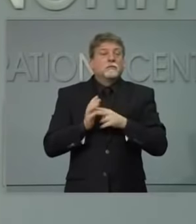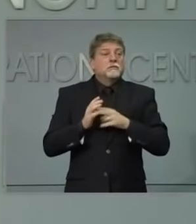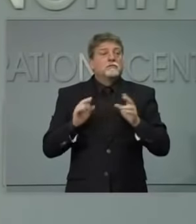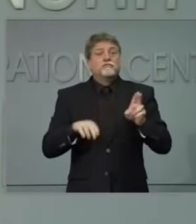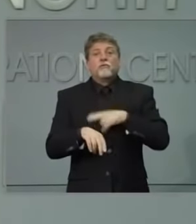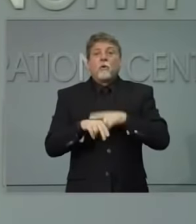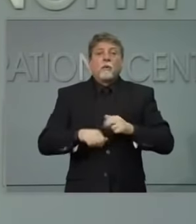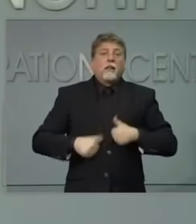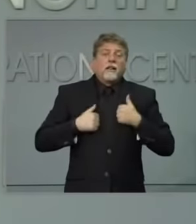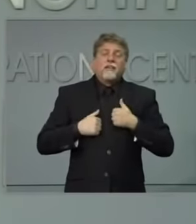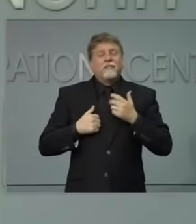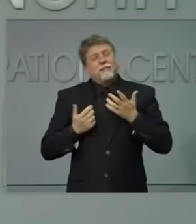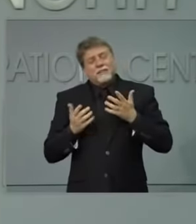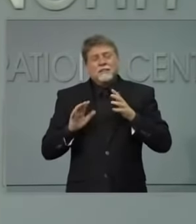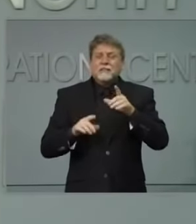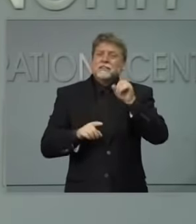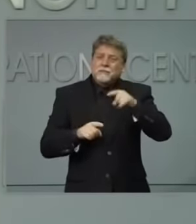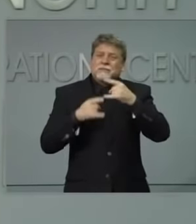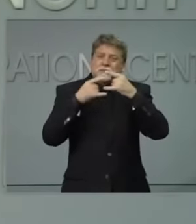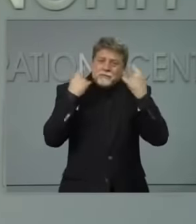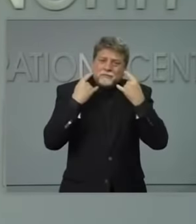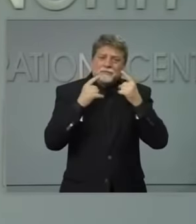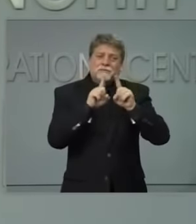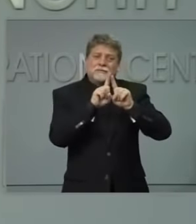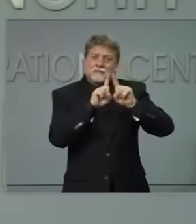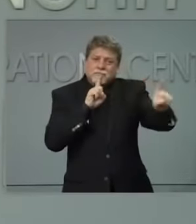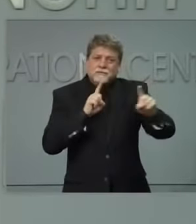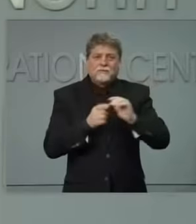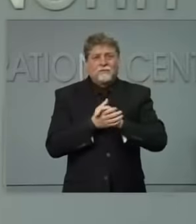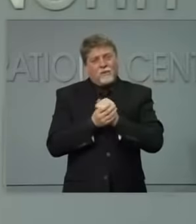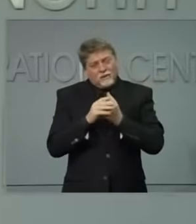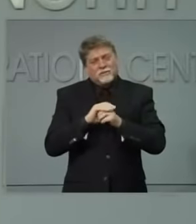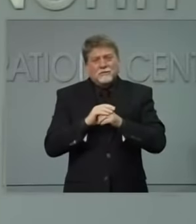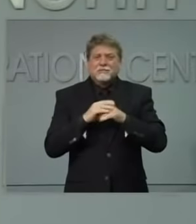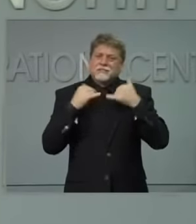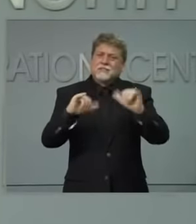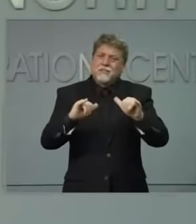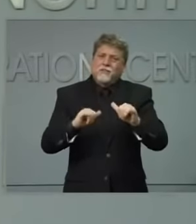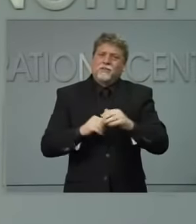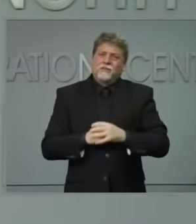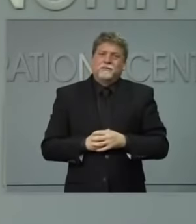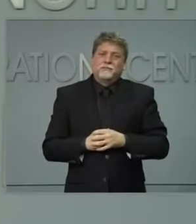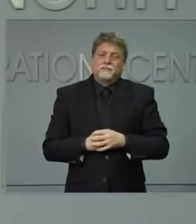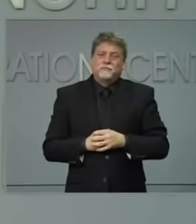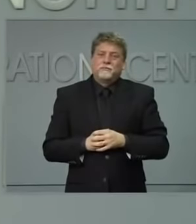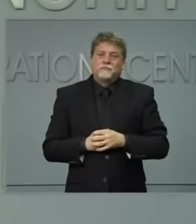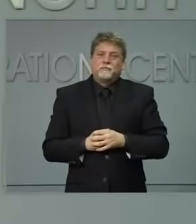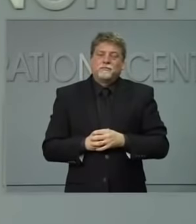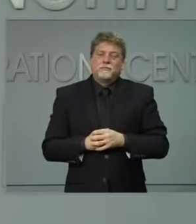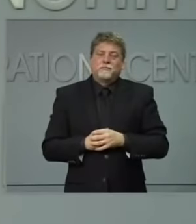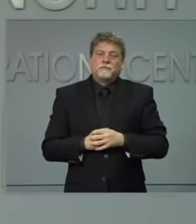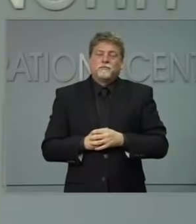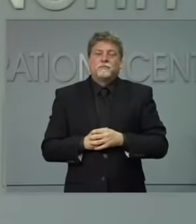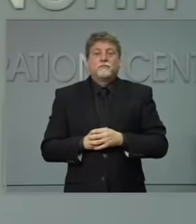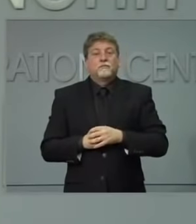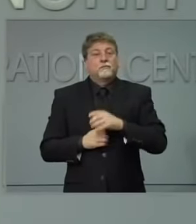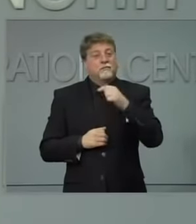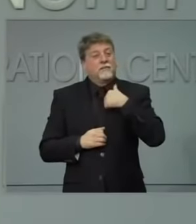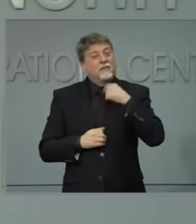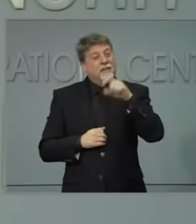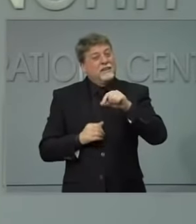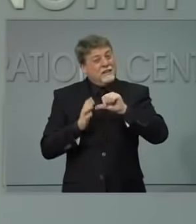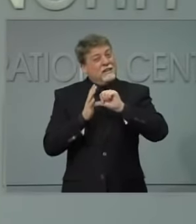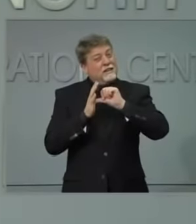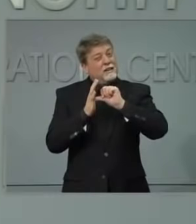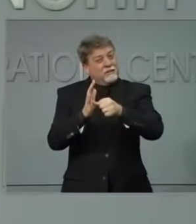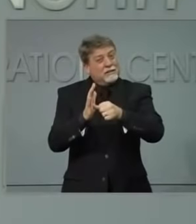with, keeping a safe distance from others, and washing our hands a lot. And let me be clear,